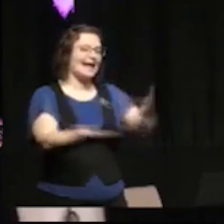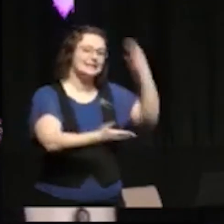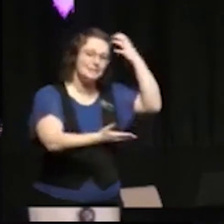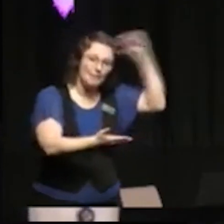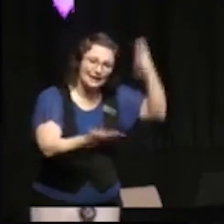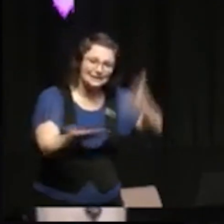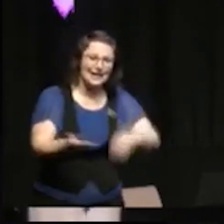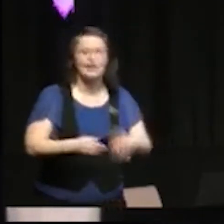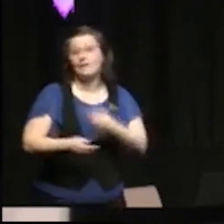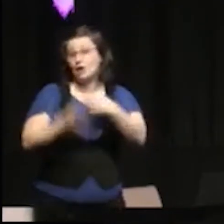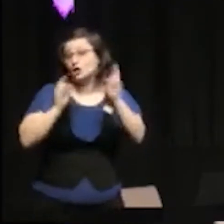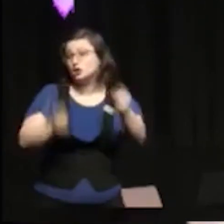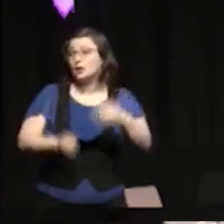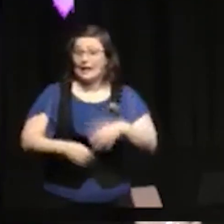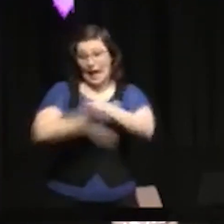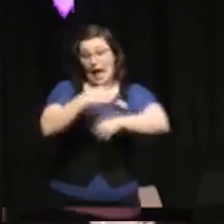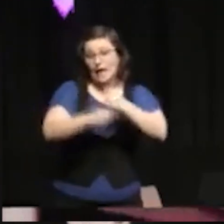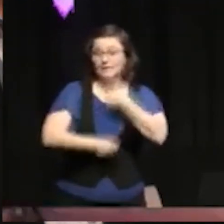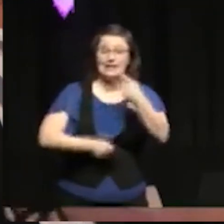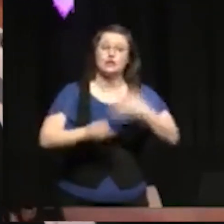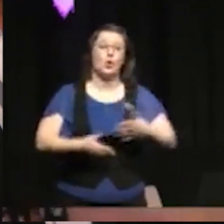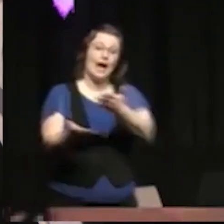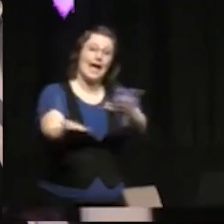hope. Yes. Your Highness?